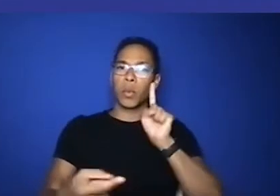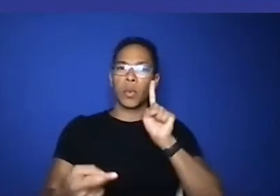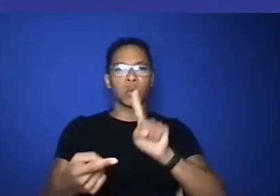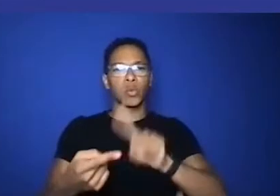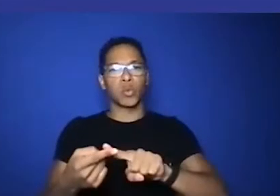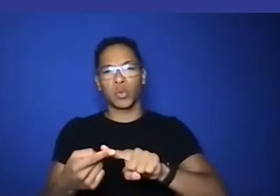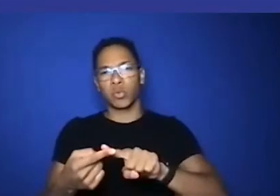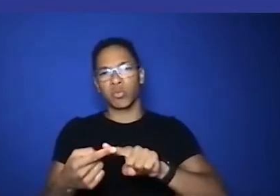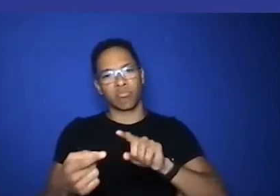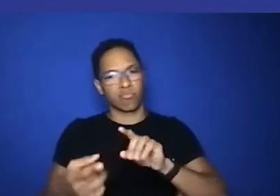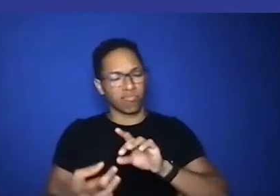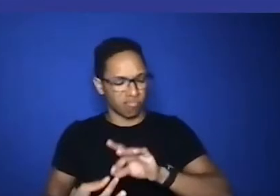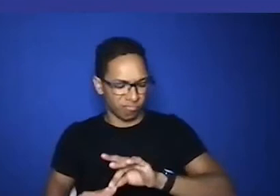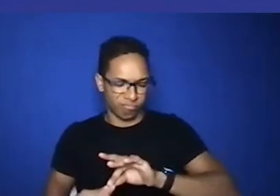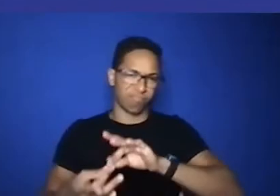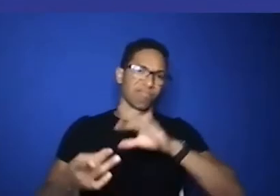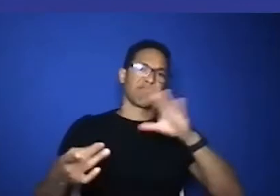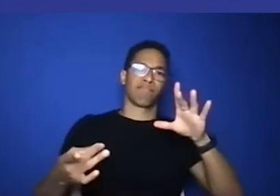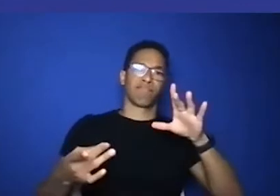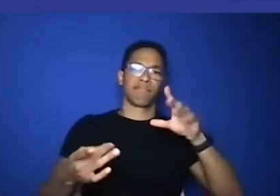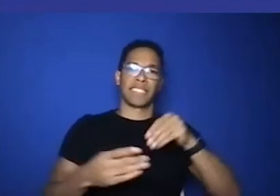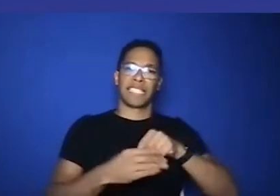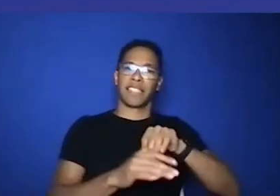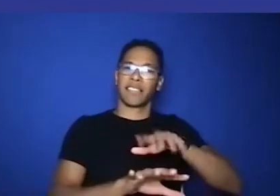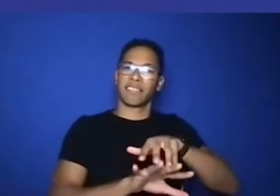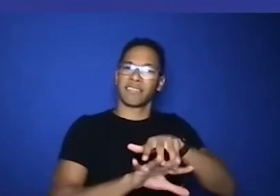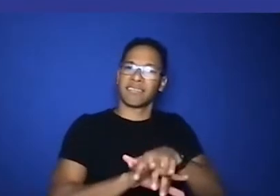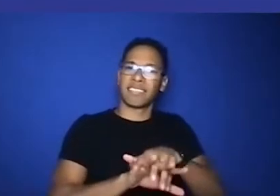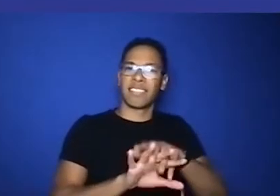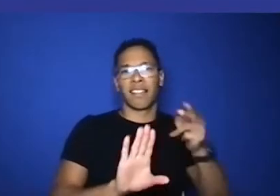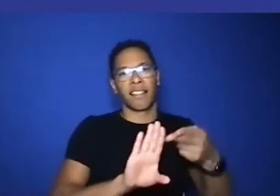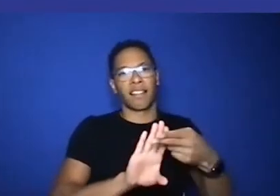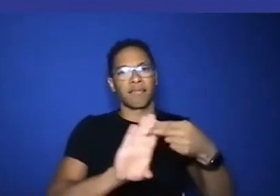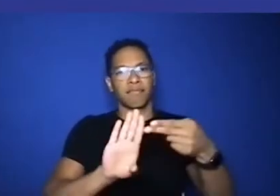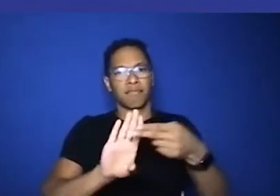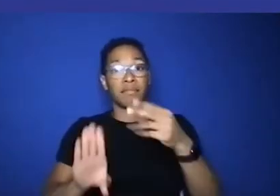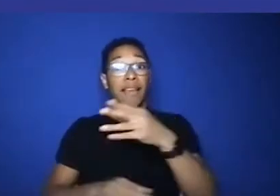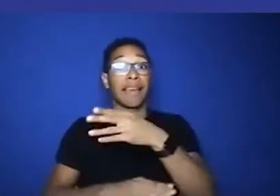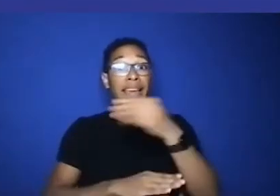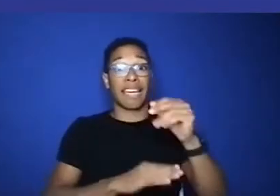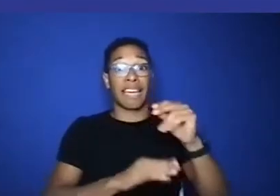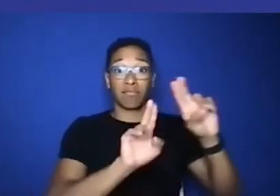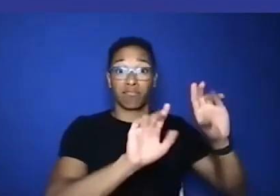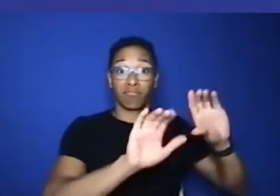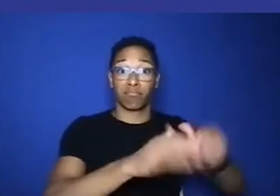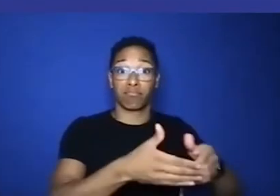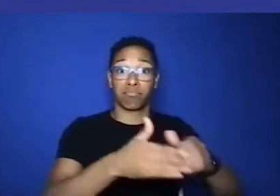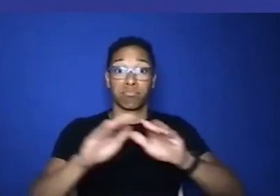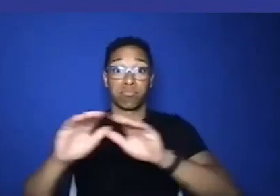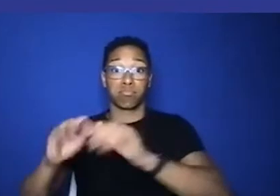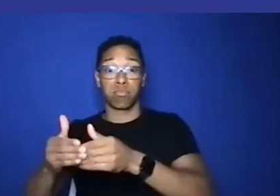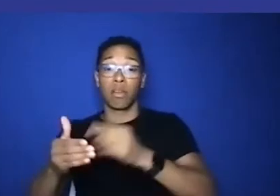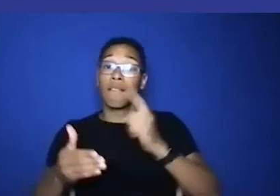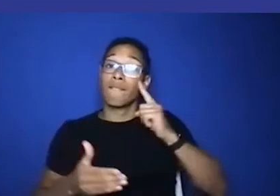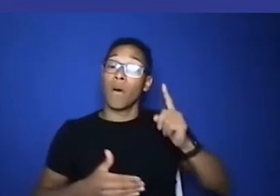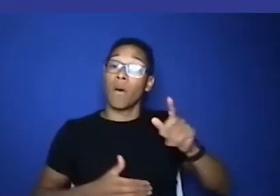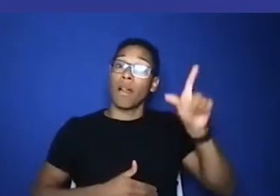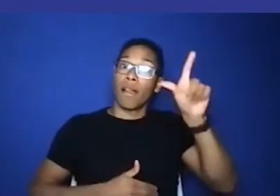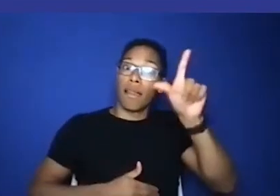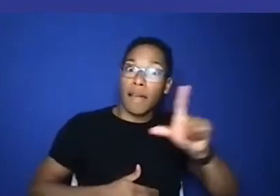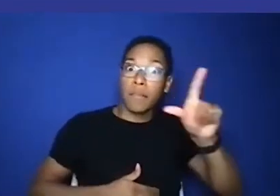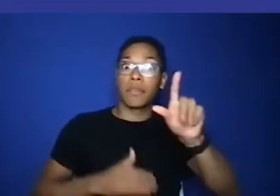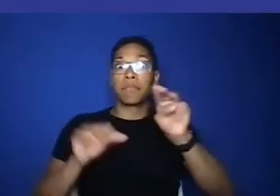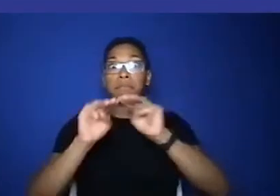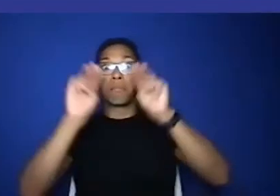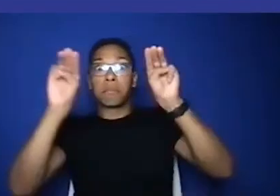decolonize and indigenize classifications and categories within archives and libraries and museums,